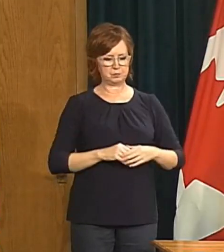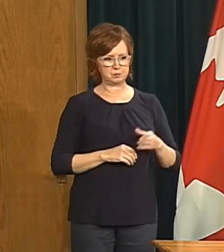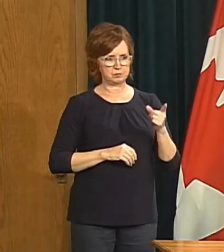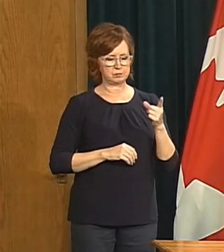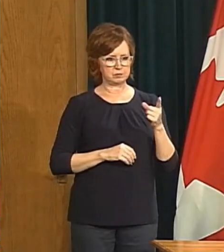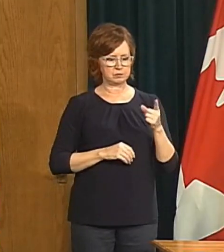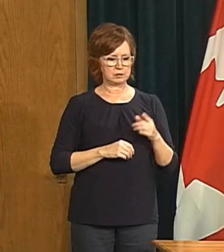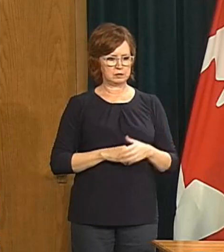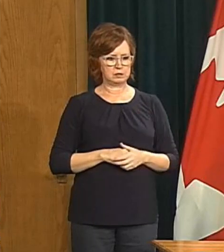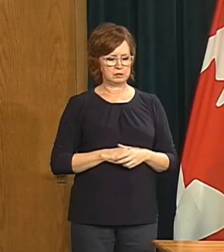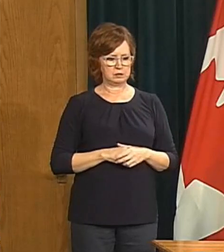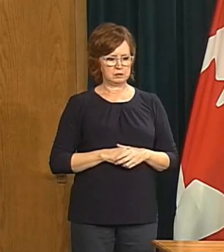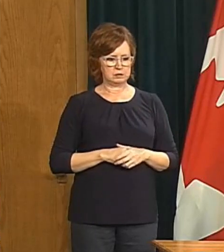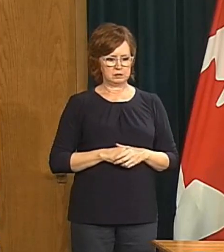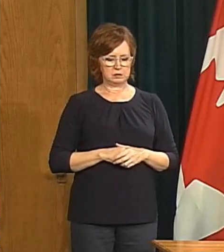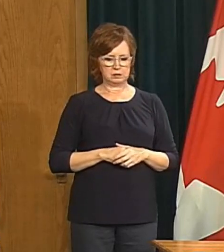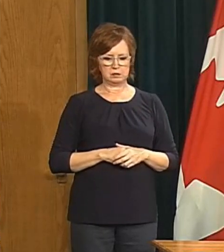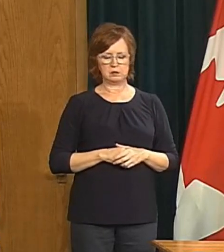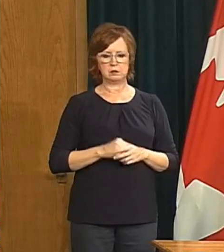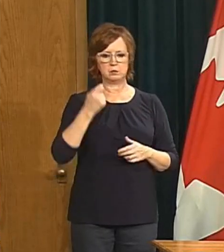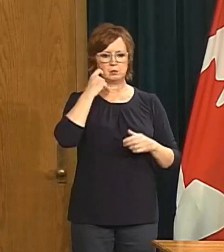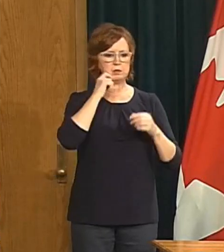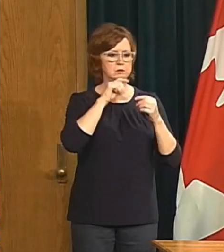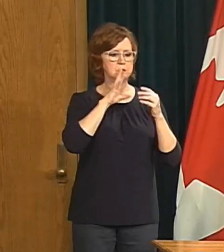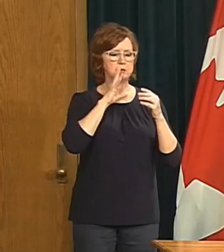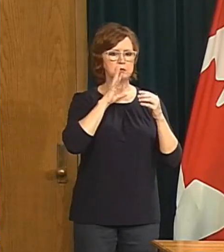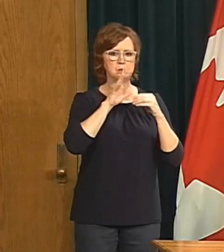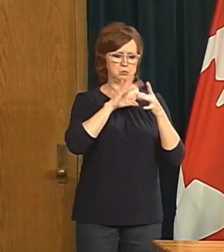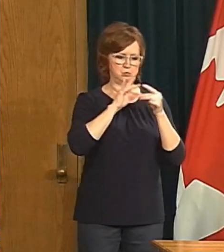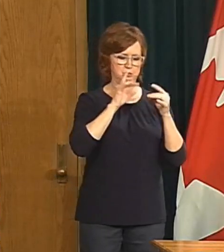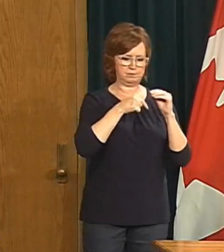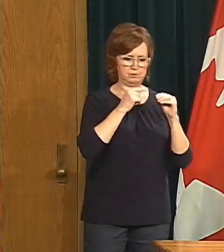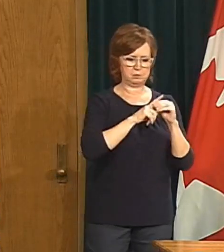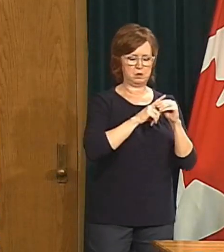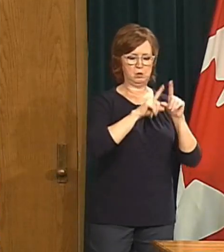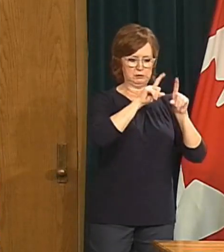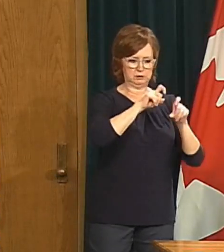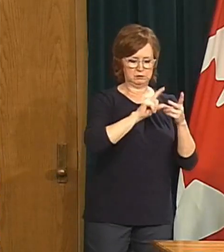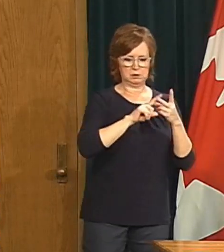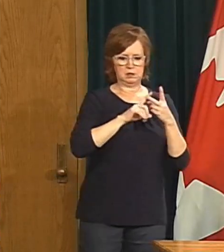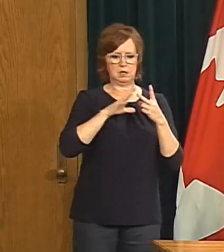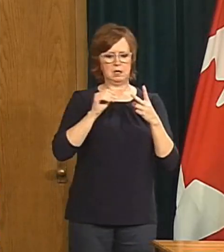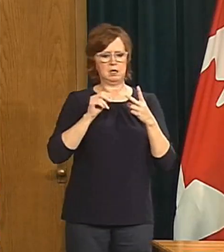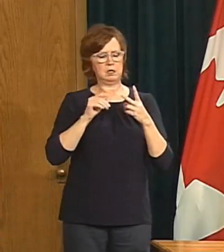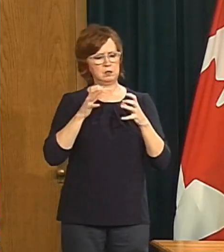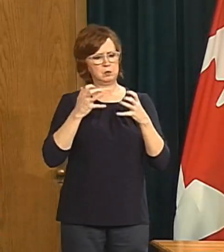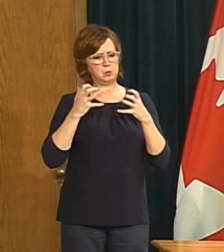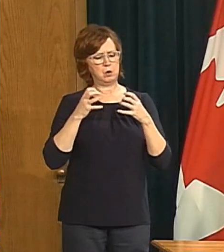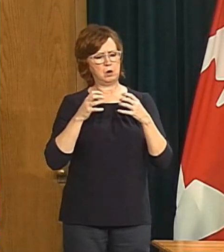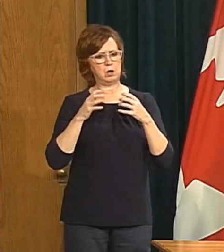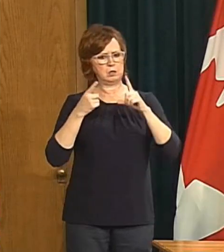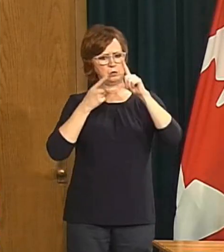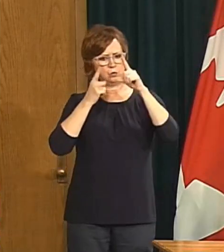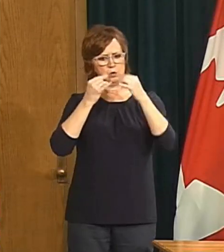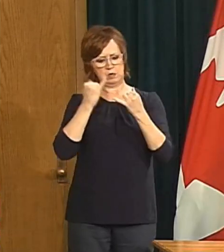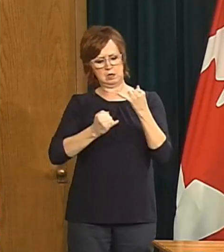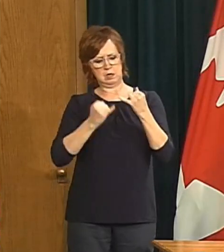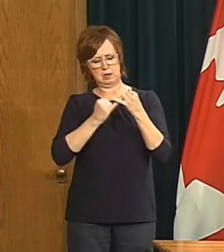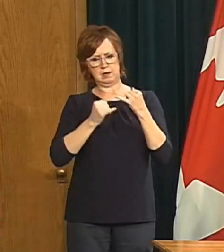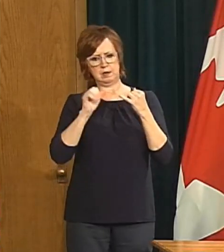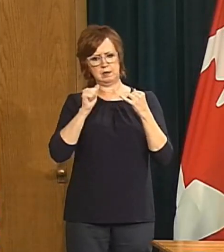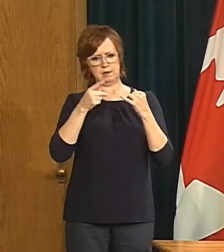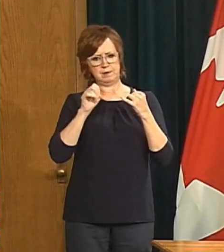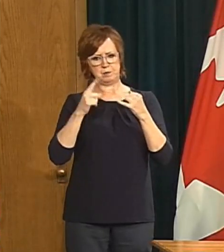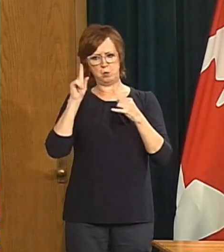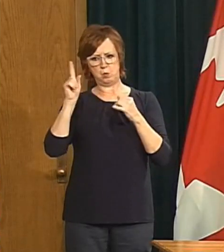regarding testing and, like you just said, ramping up testing. You've also talked about the goal by the end of the month being about 1,500 tests a